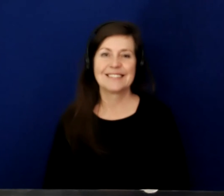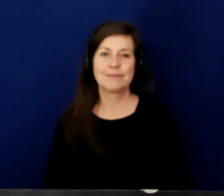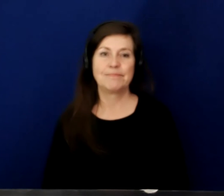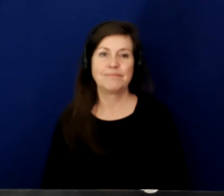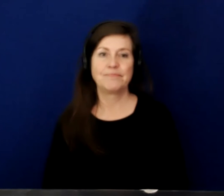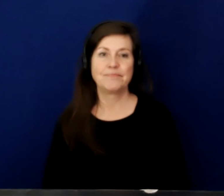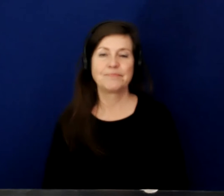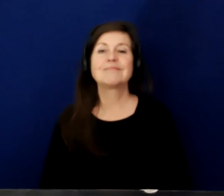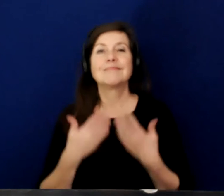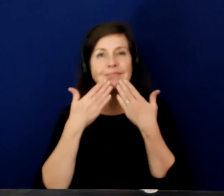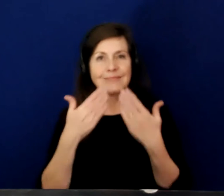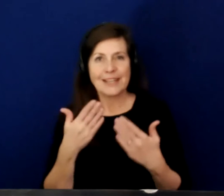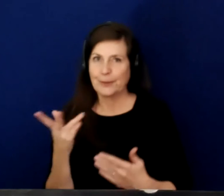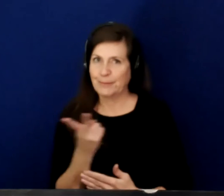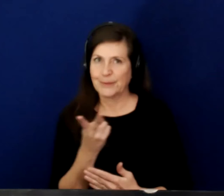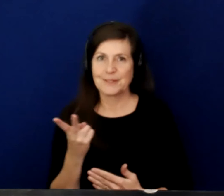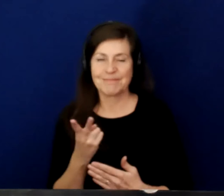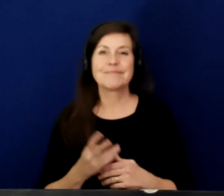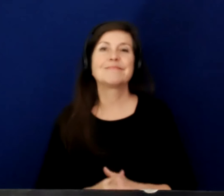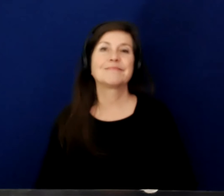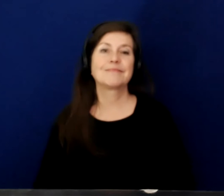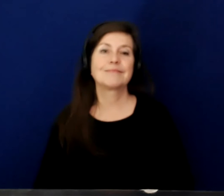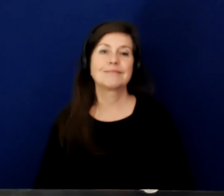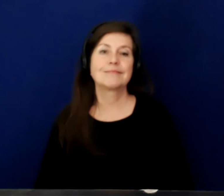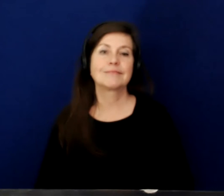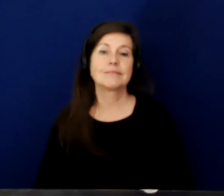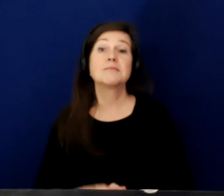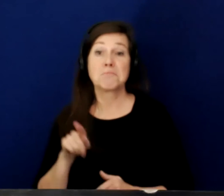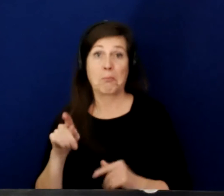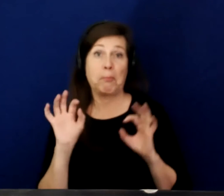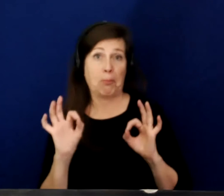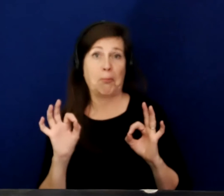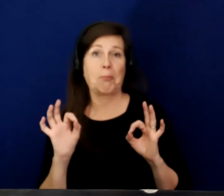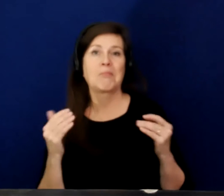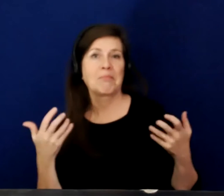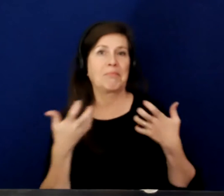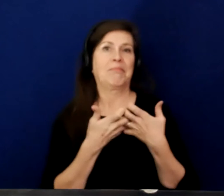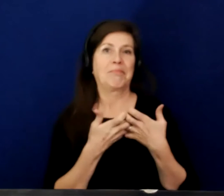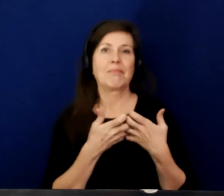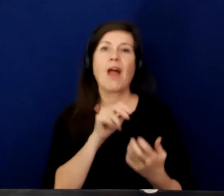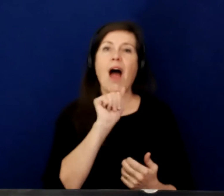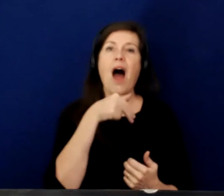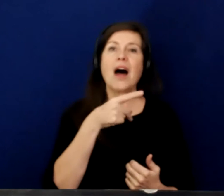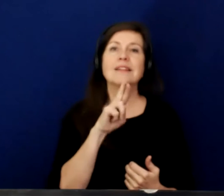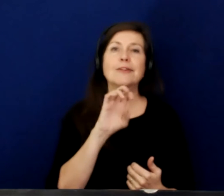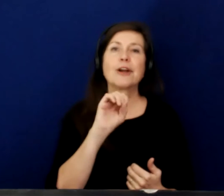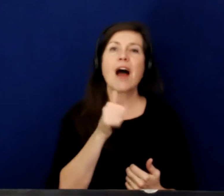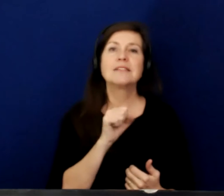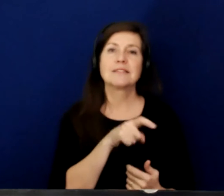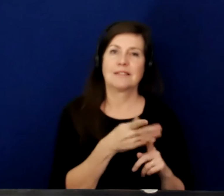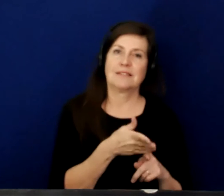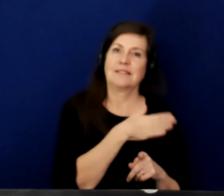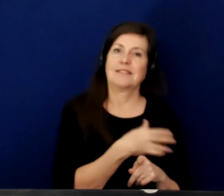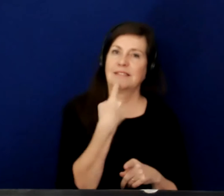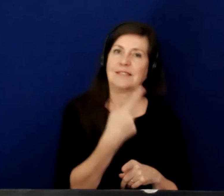Yes, thank you, both of you. So I think this also fits very well with what Andreas Olsson was talking about, and many of the